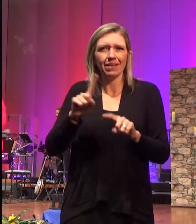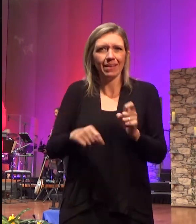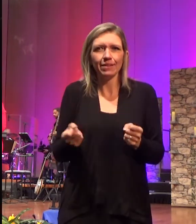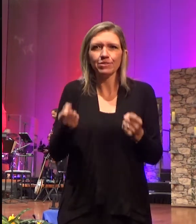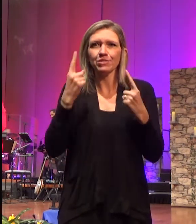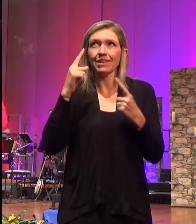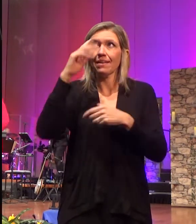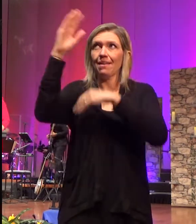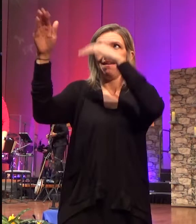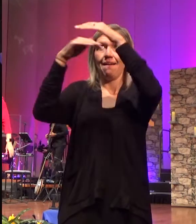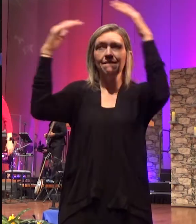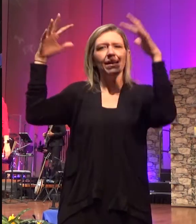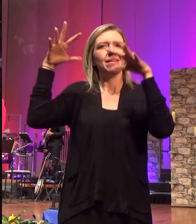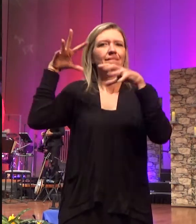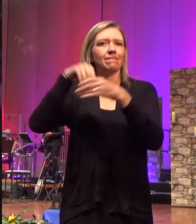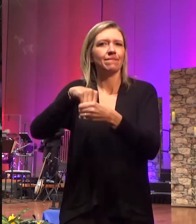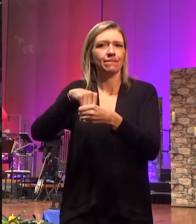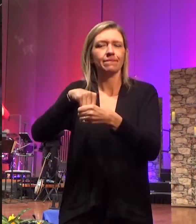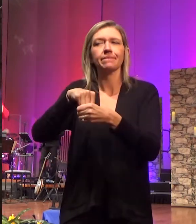Heaven invades,